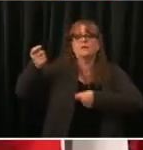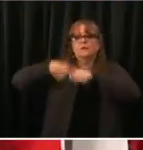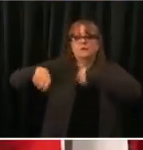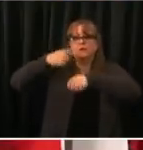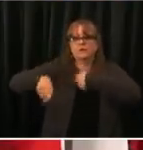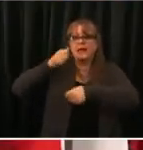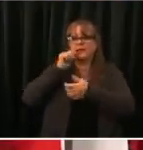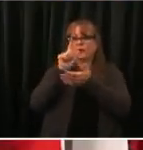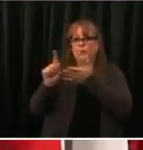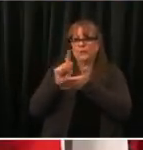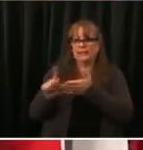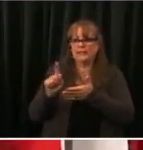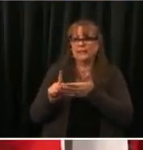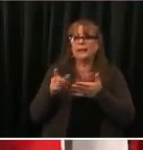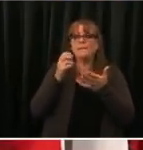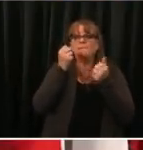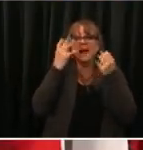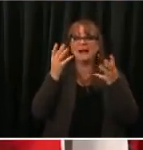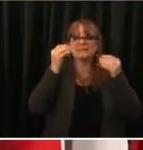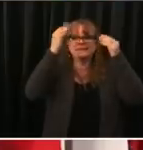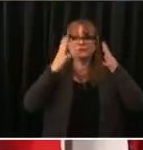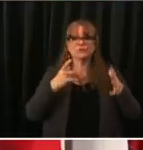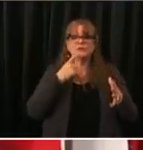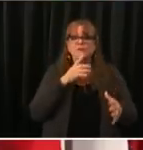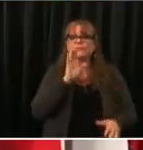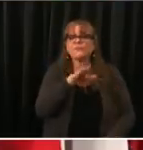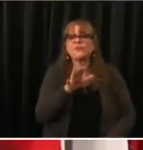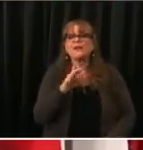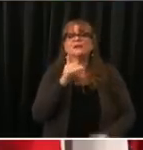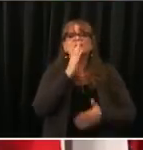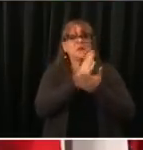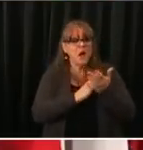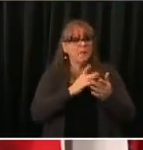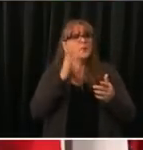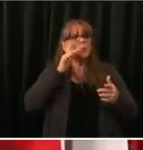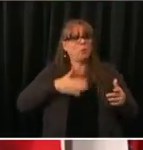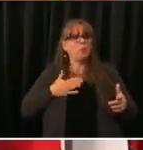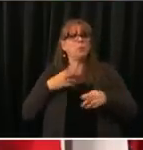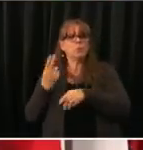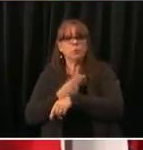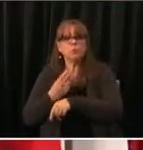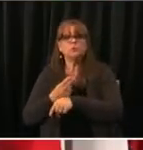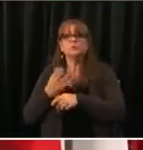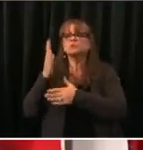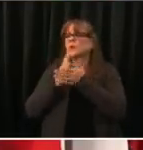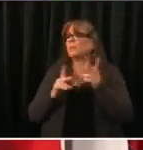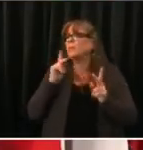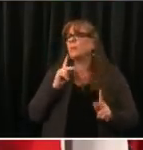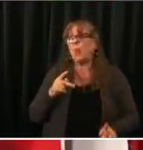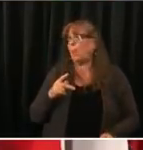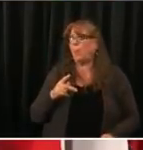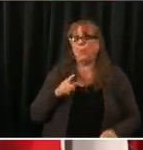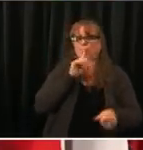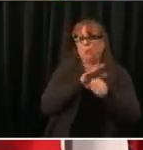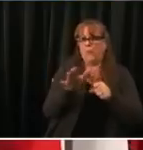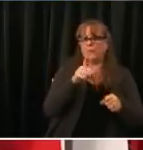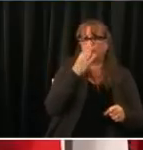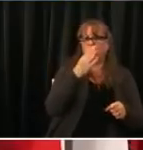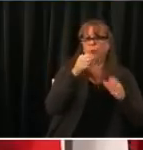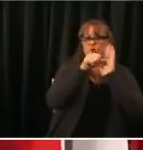many teachers is some use it, but many would prefer a surgical mask, which is not as good as a KN95 mask,